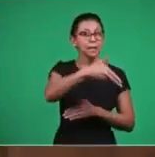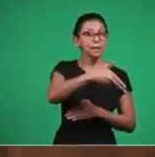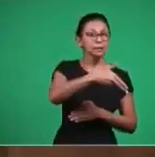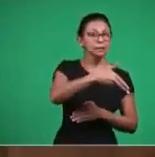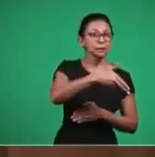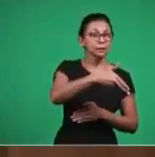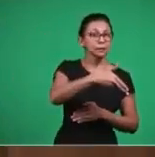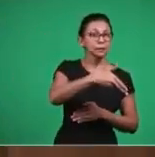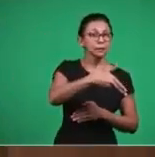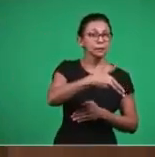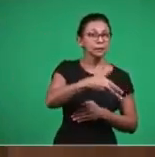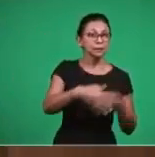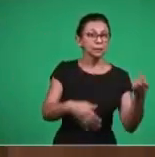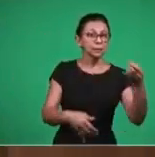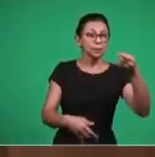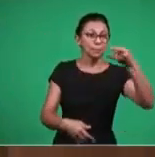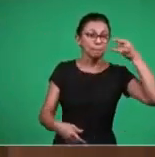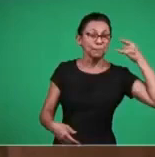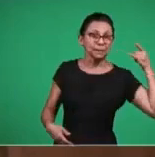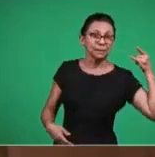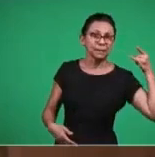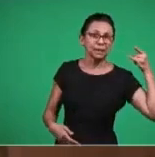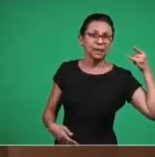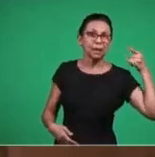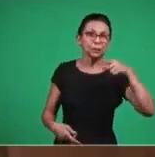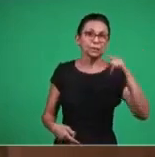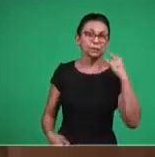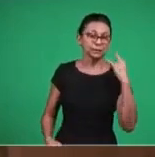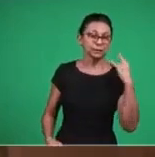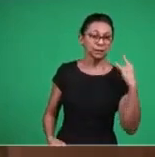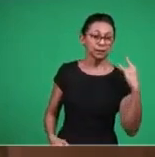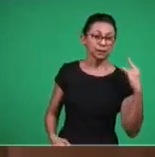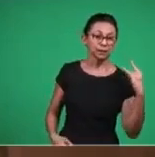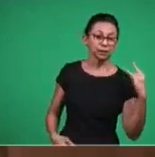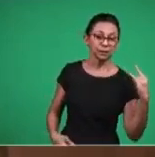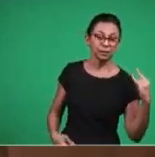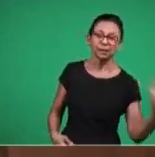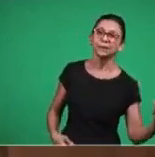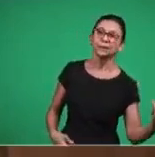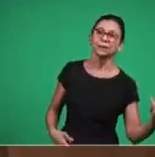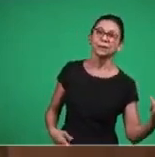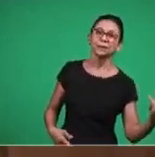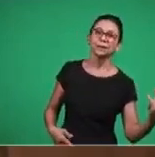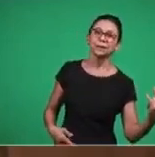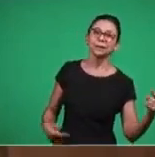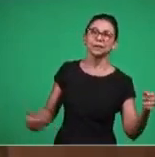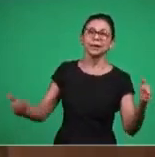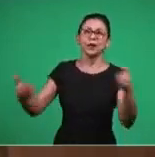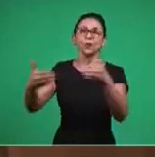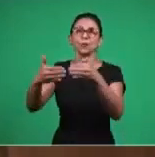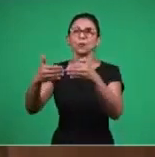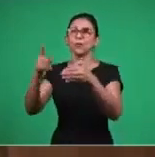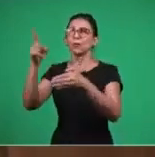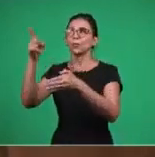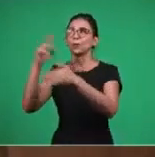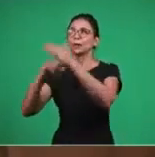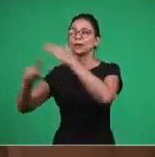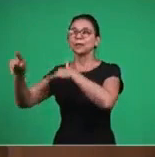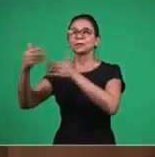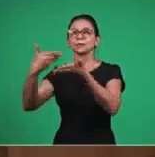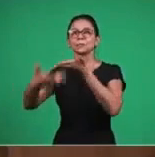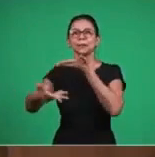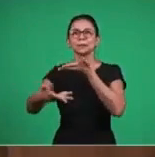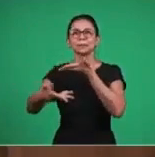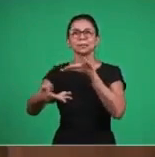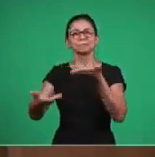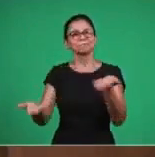this life, suddenly you get is the yoke of oxen sinking the plow